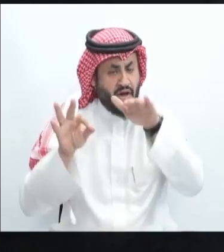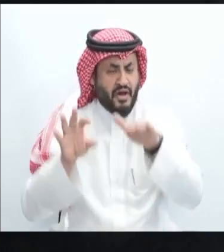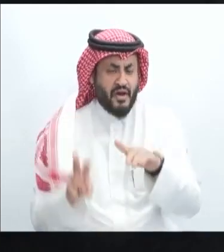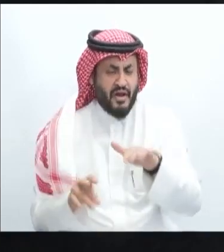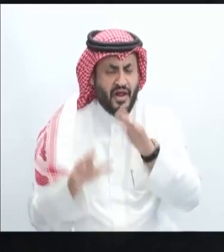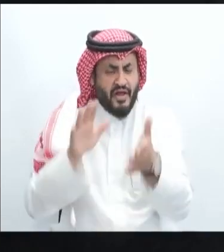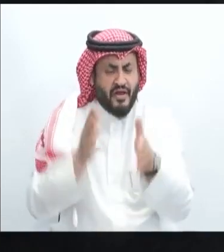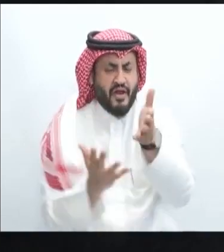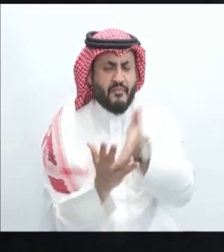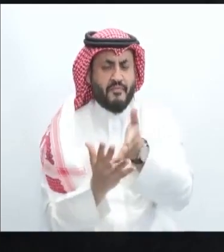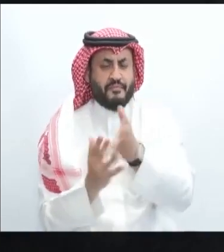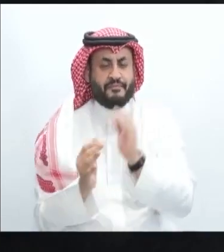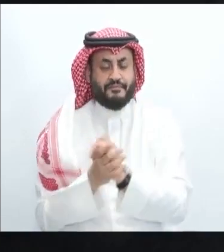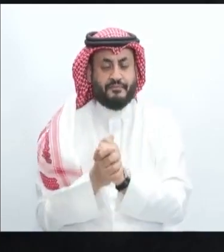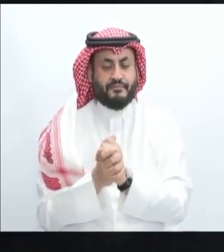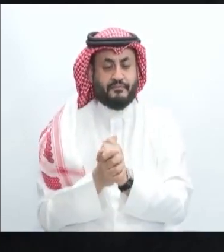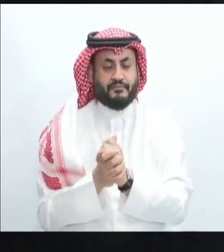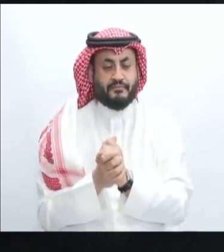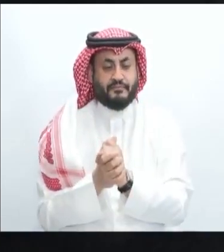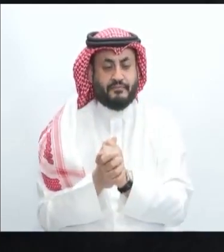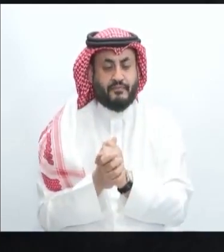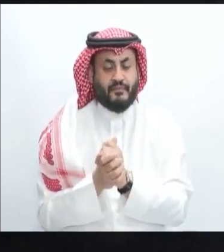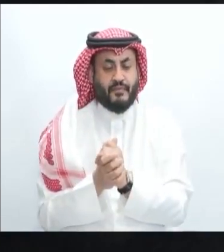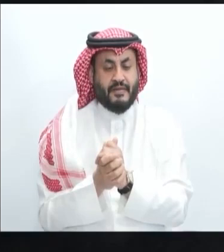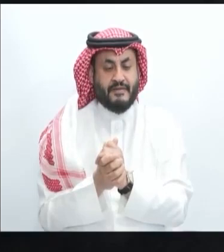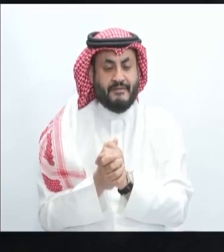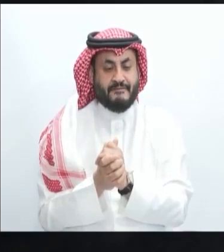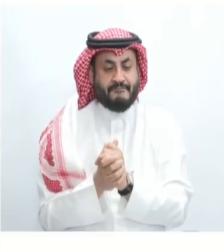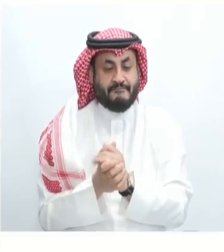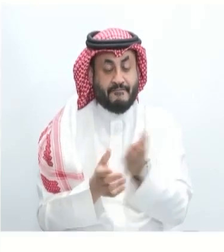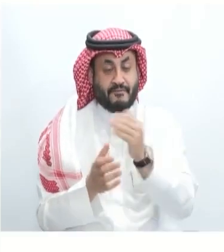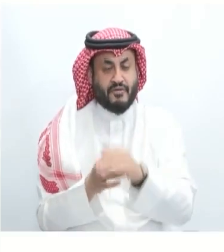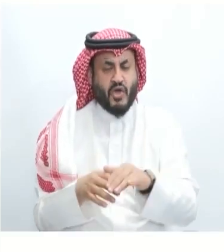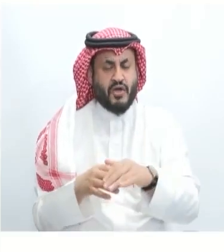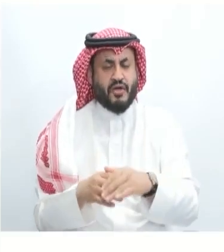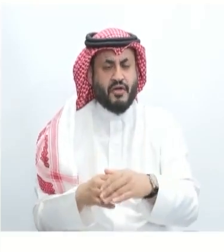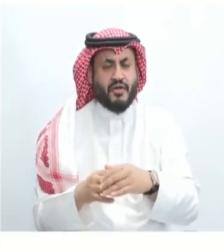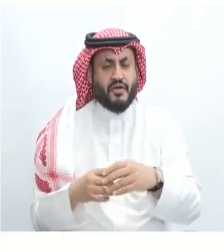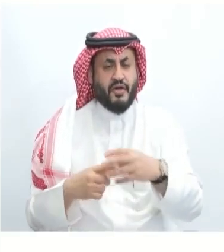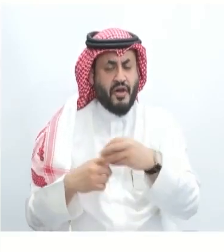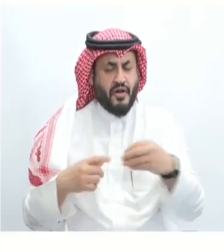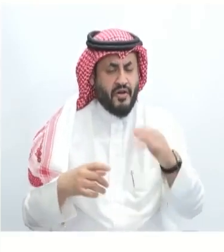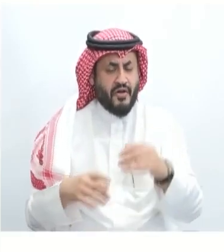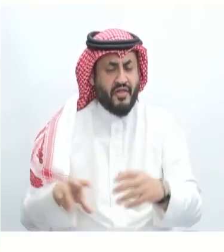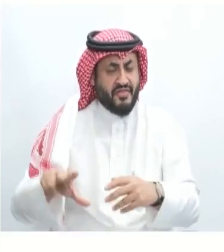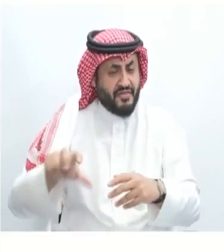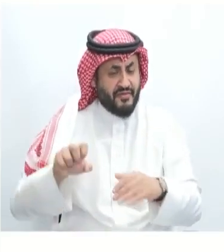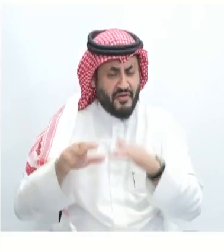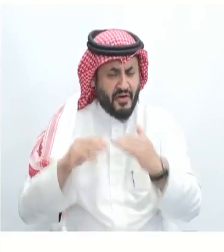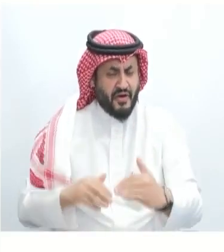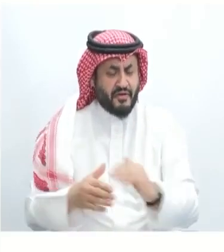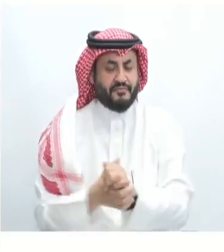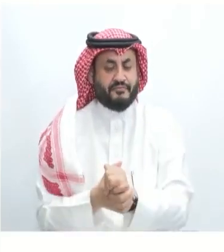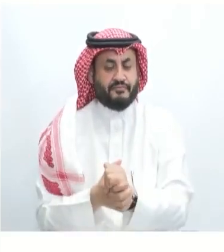not bad healthy life. It is in the middle. But if you got from less than 30